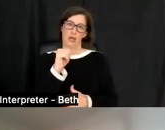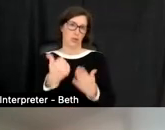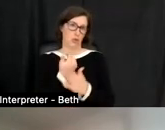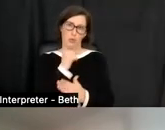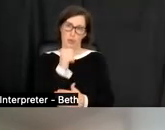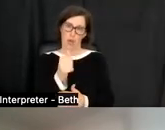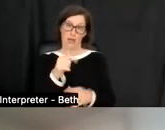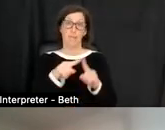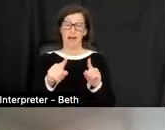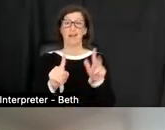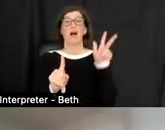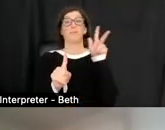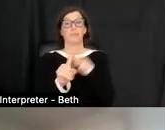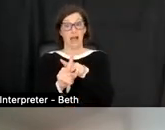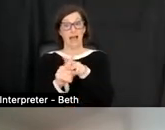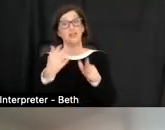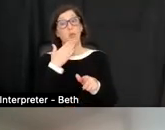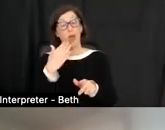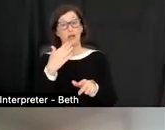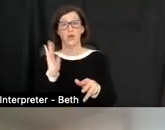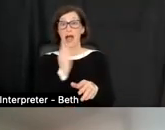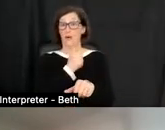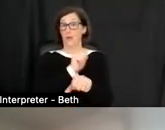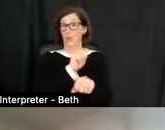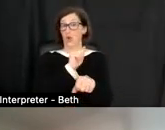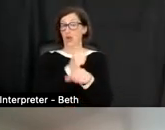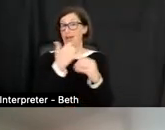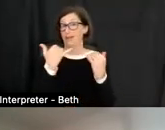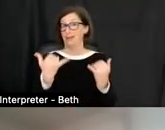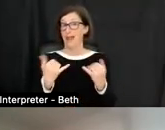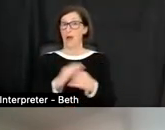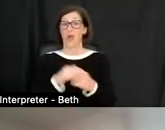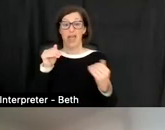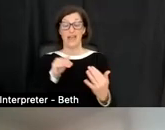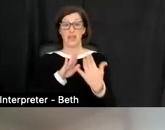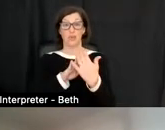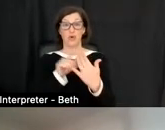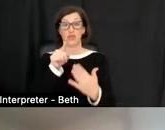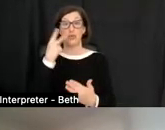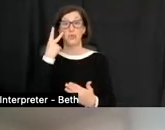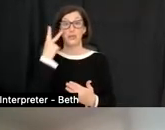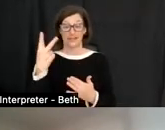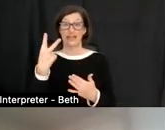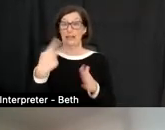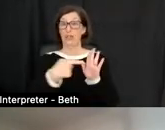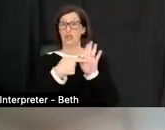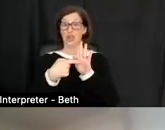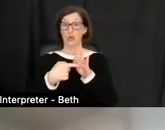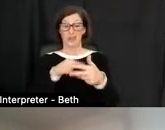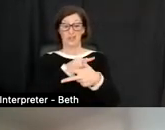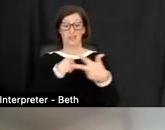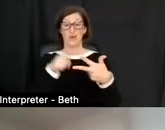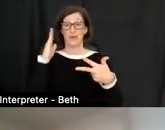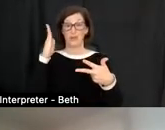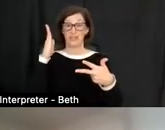very applicable to the work that we're doing now and the approach that you're going to see reflected in the 3 presentations